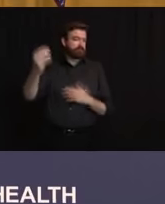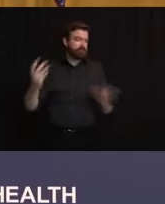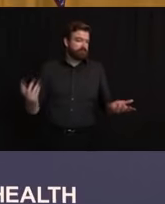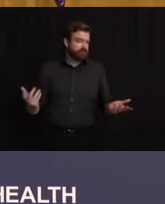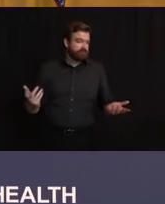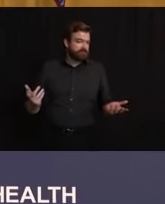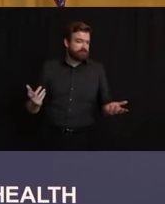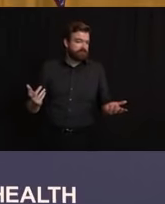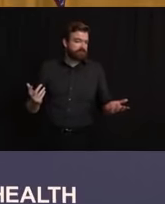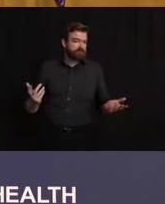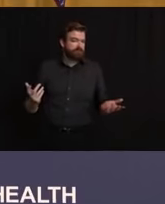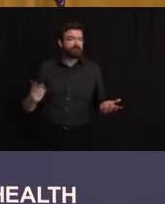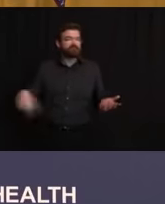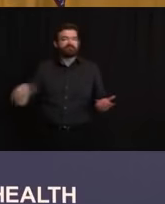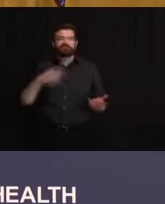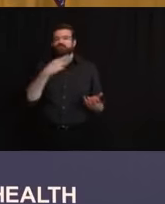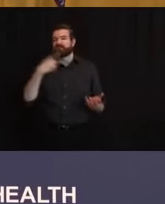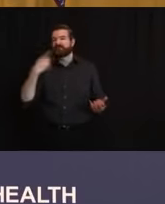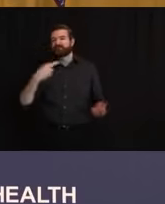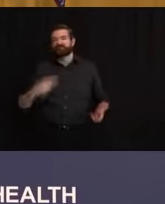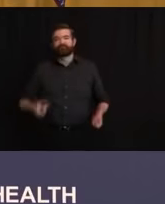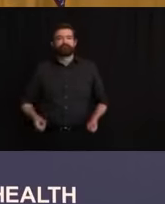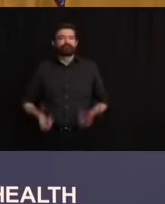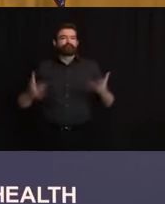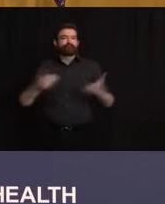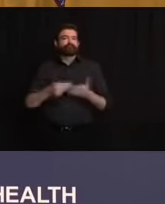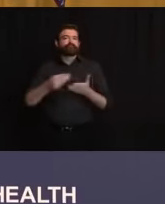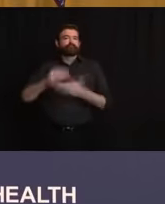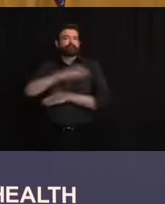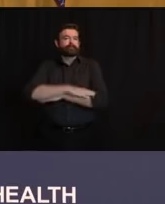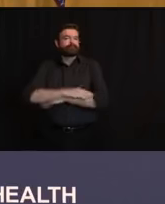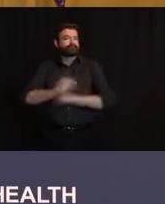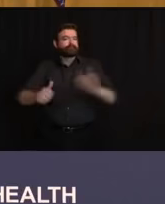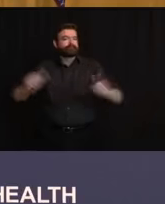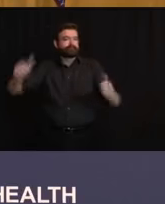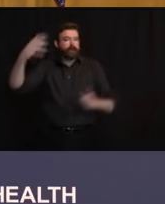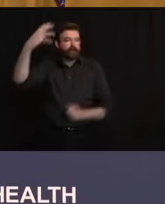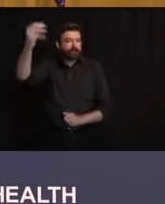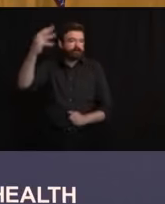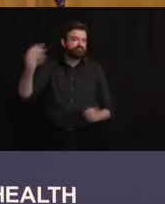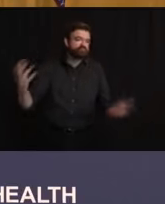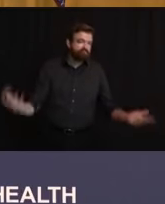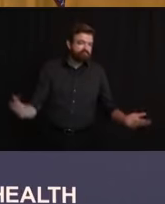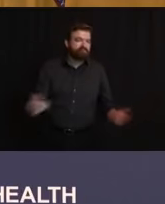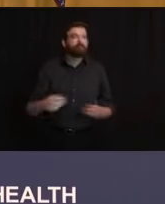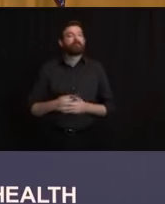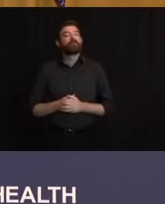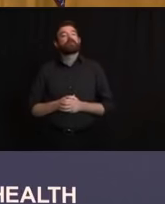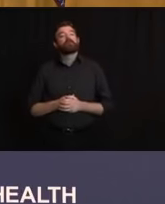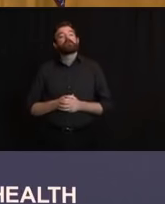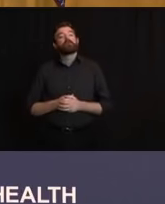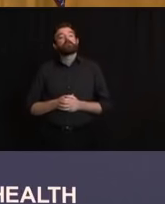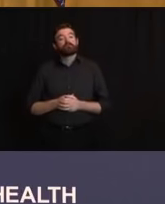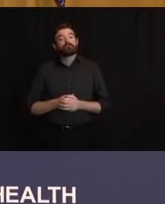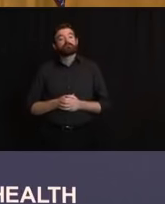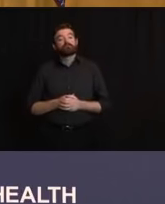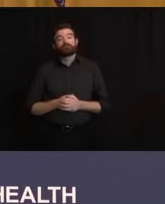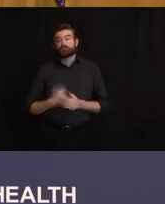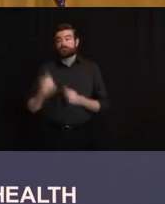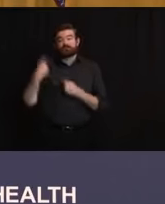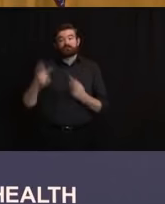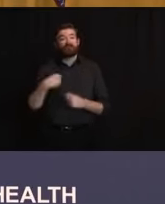of resources. I will say in both instances, they were 2 dinners. In terms of service and attitude and the whole setup, they